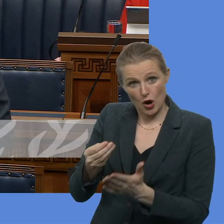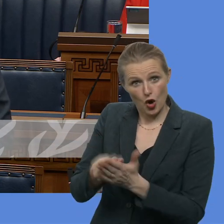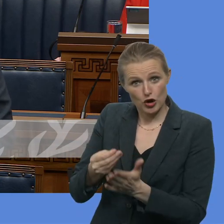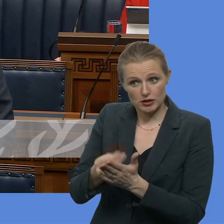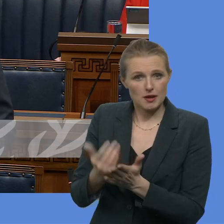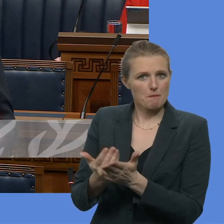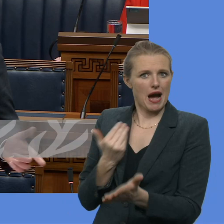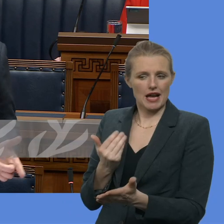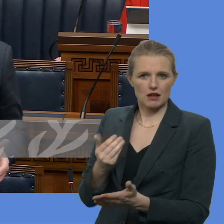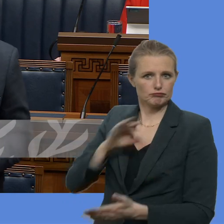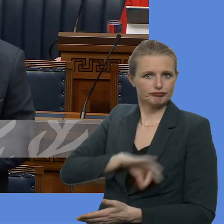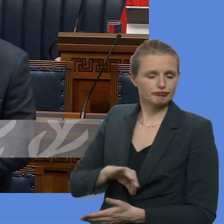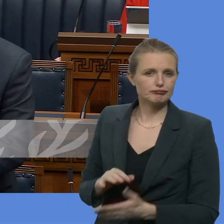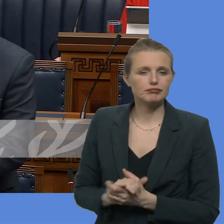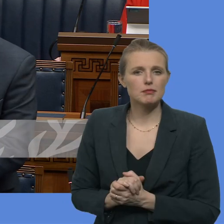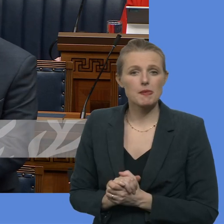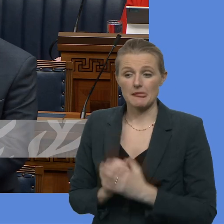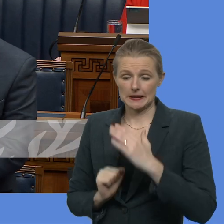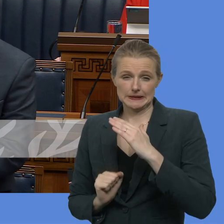claims. The current maximum limits are